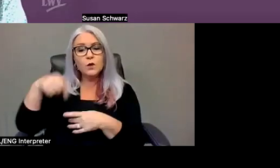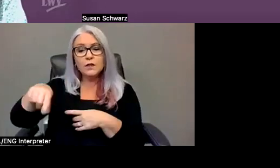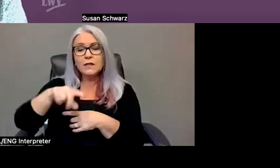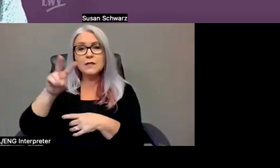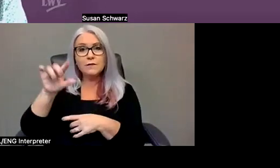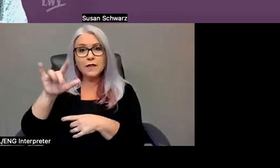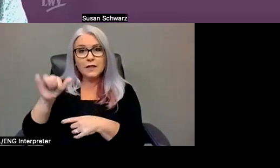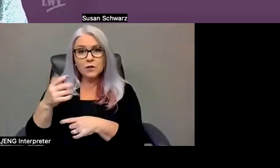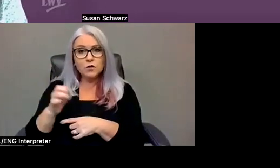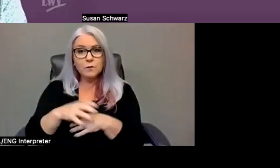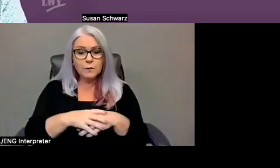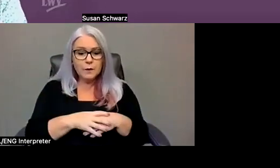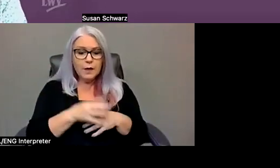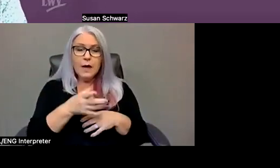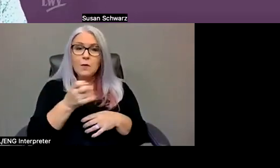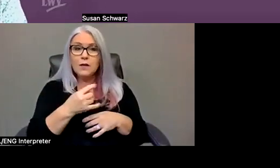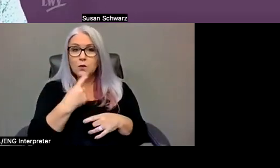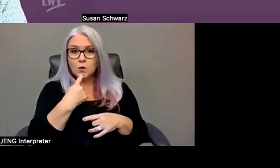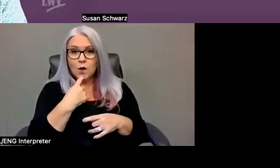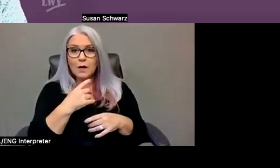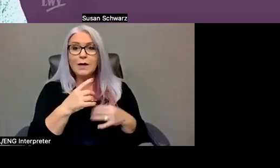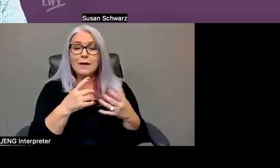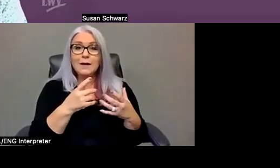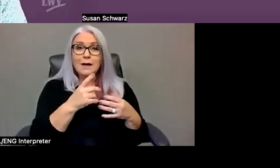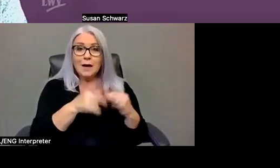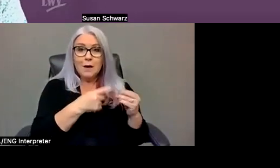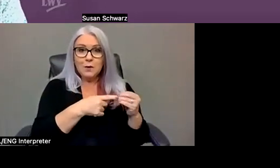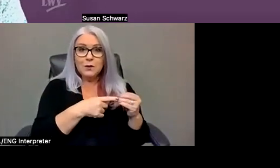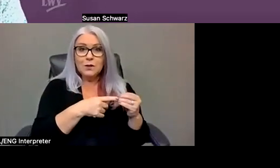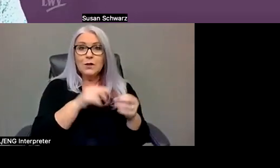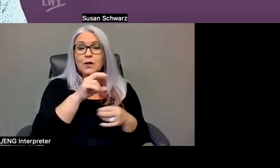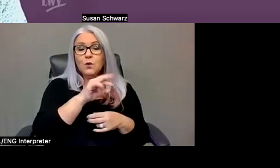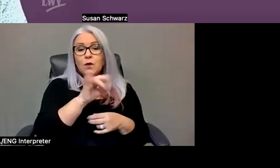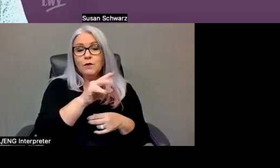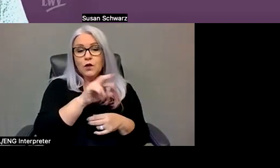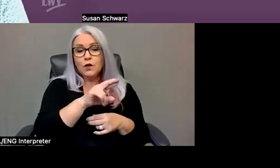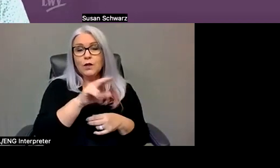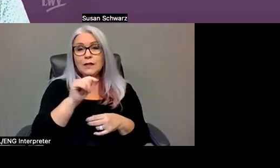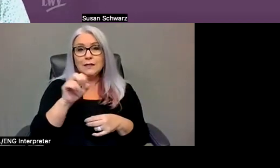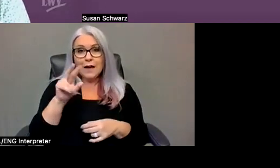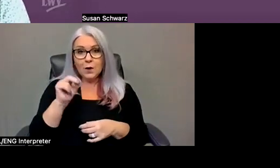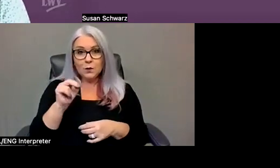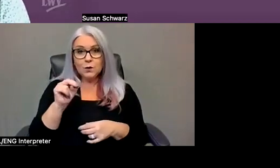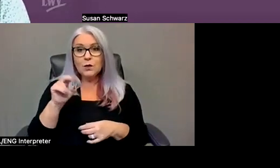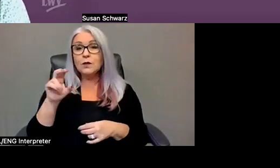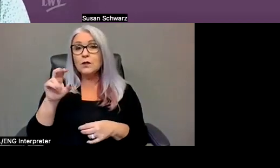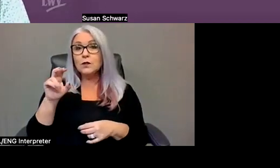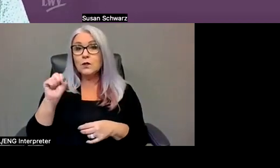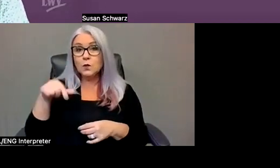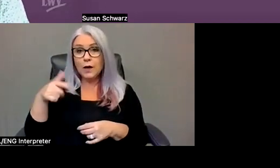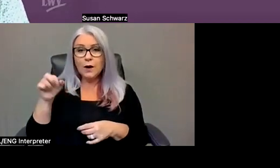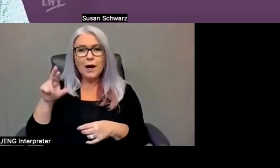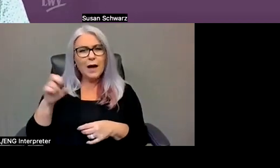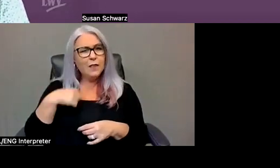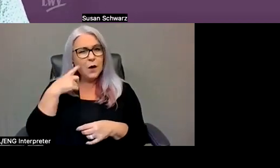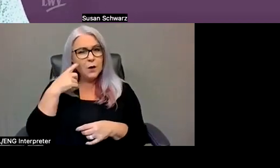address Ed's comment about Rivertown Square, I did join the board to stop that project, and I believed it was too big and out of place for